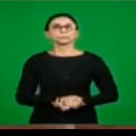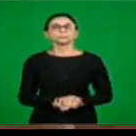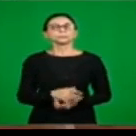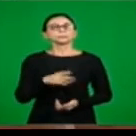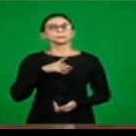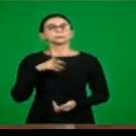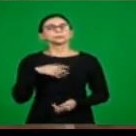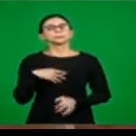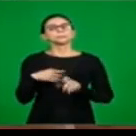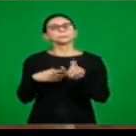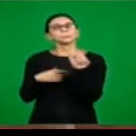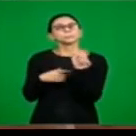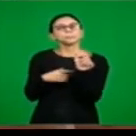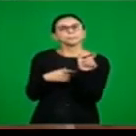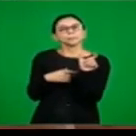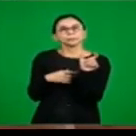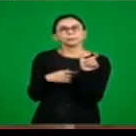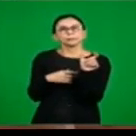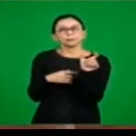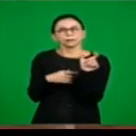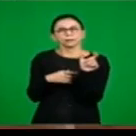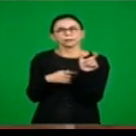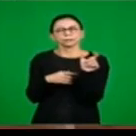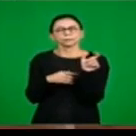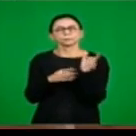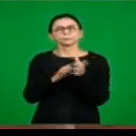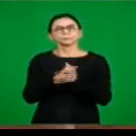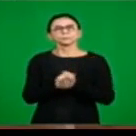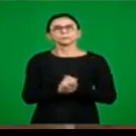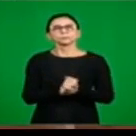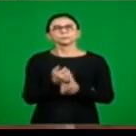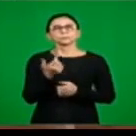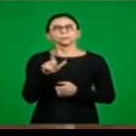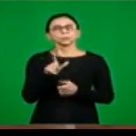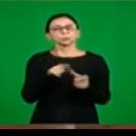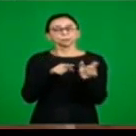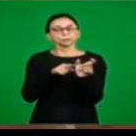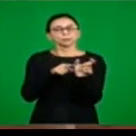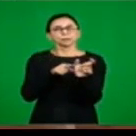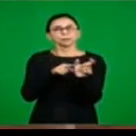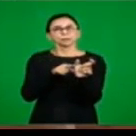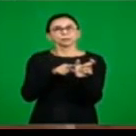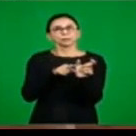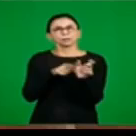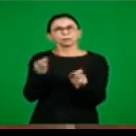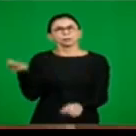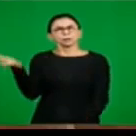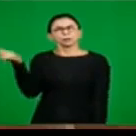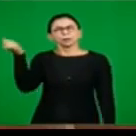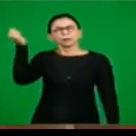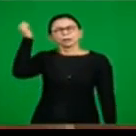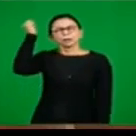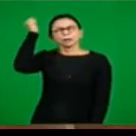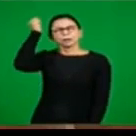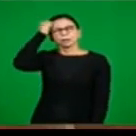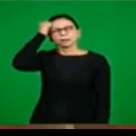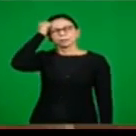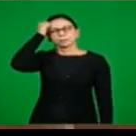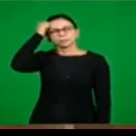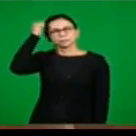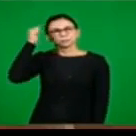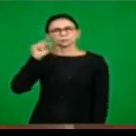there is a word also for this that reinforces this understanding. Repent. So I begin from